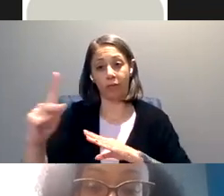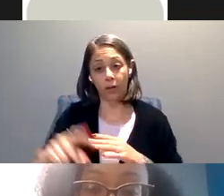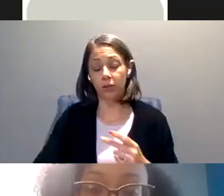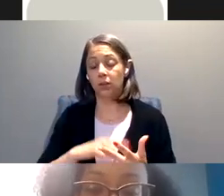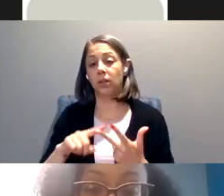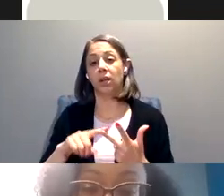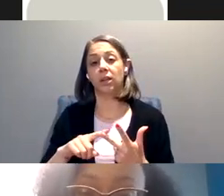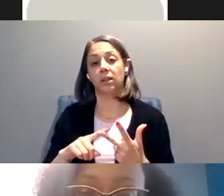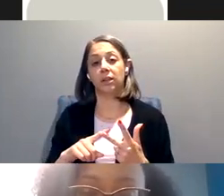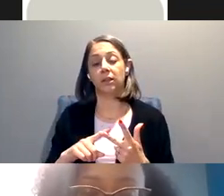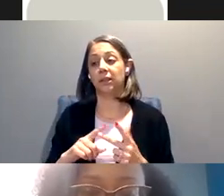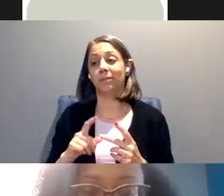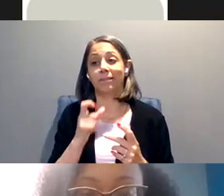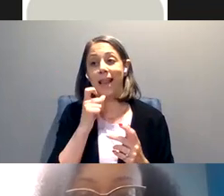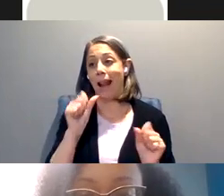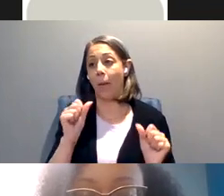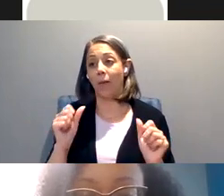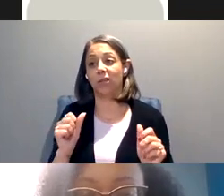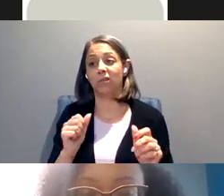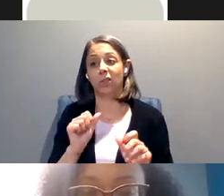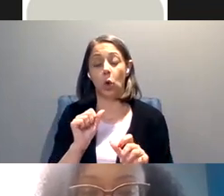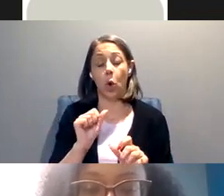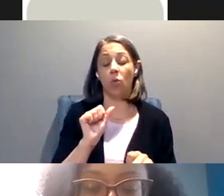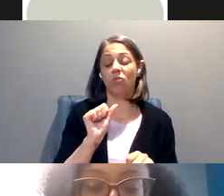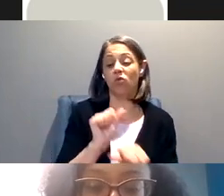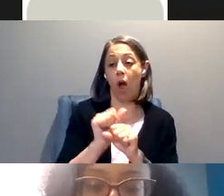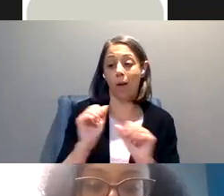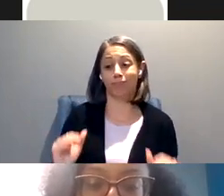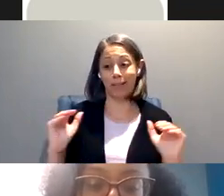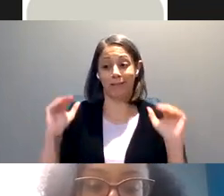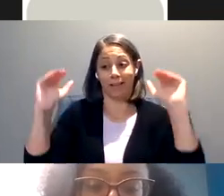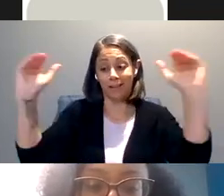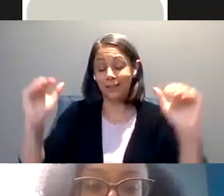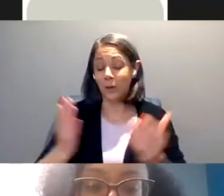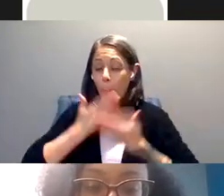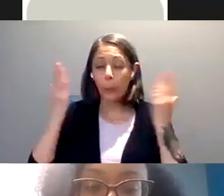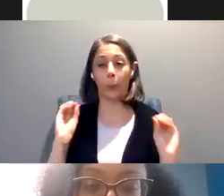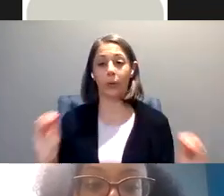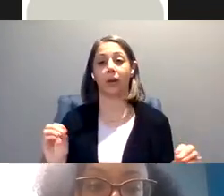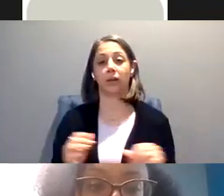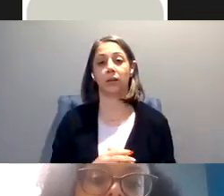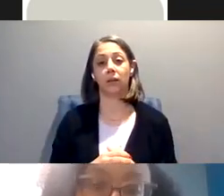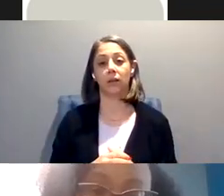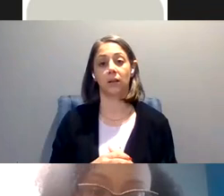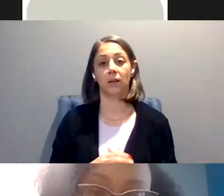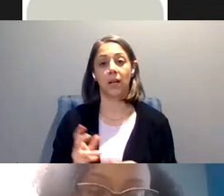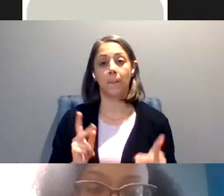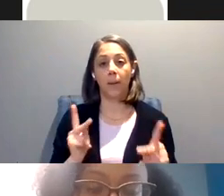of career mobility opportunities or training opportunities, that some folks just, they want